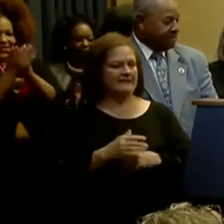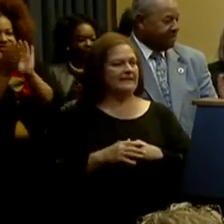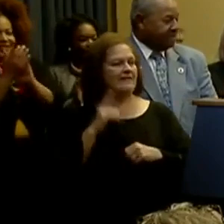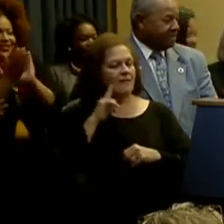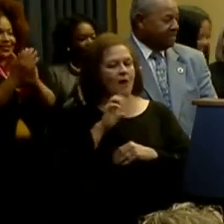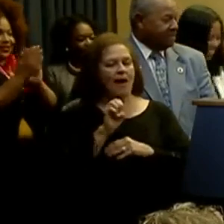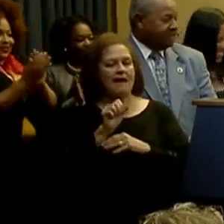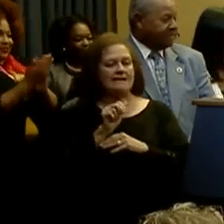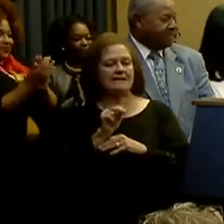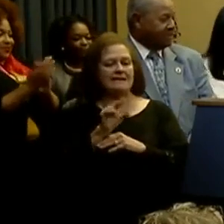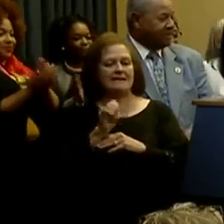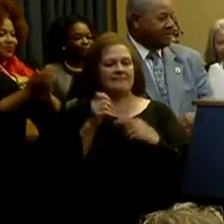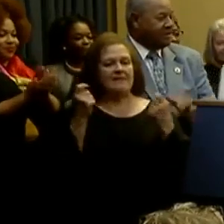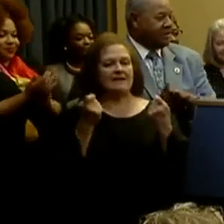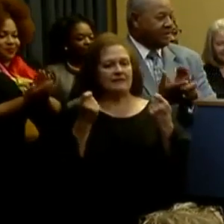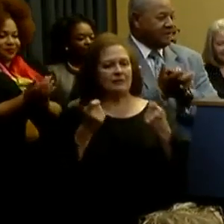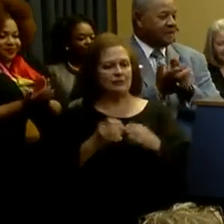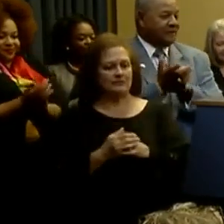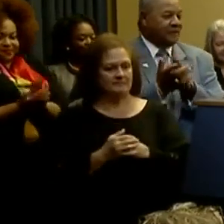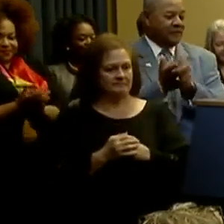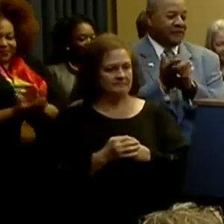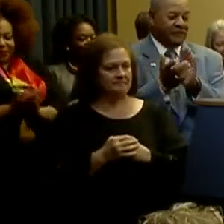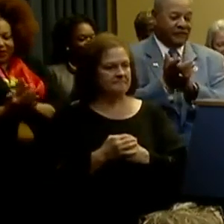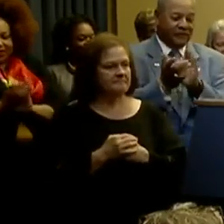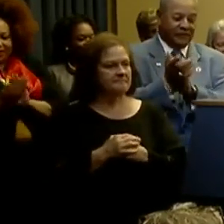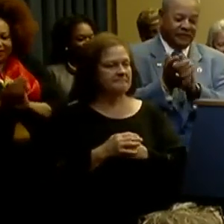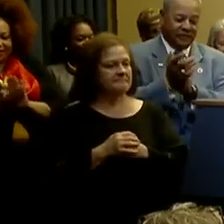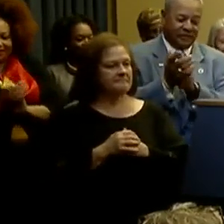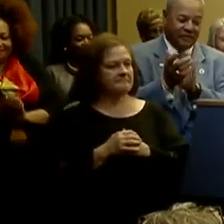our Essence Festival.